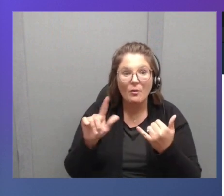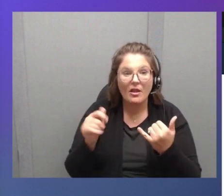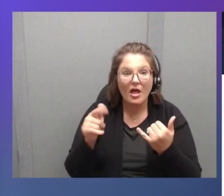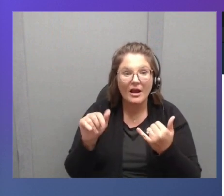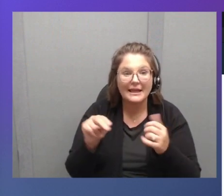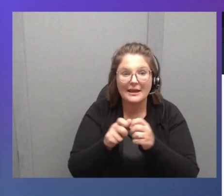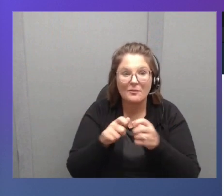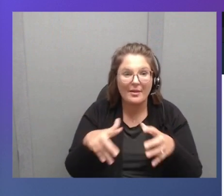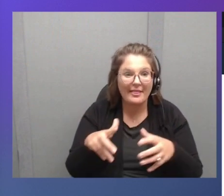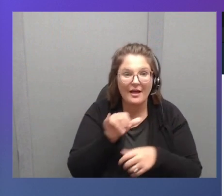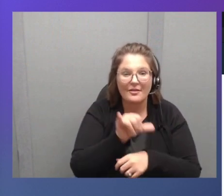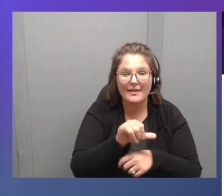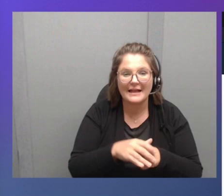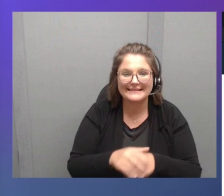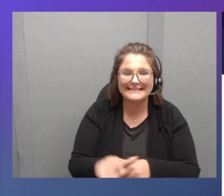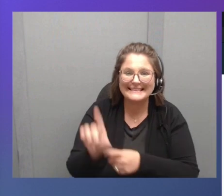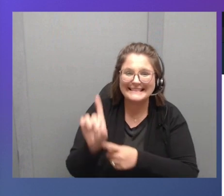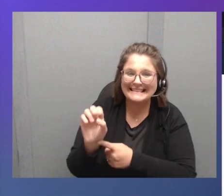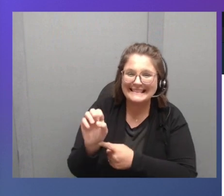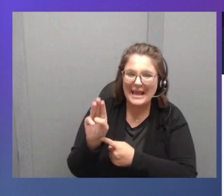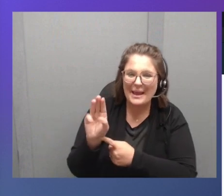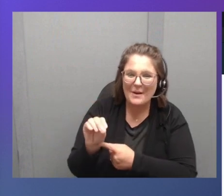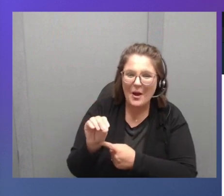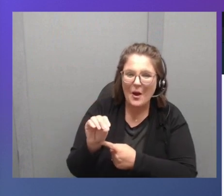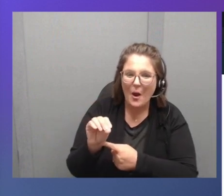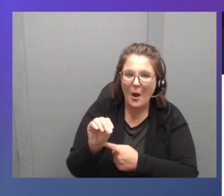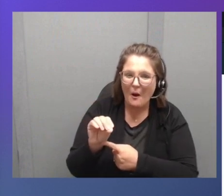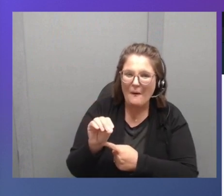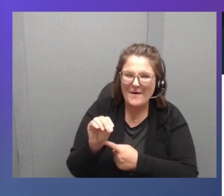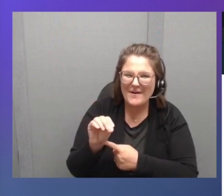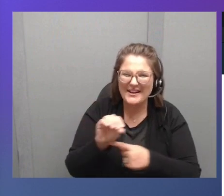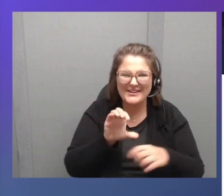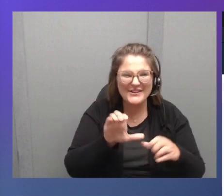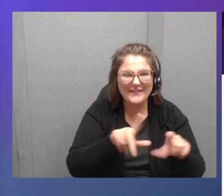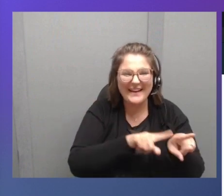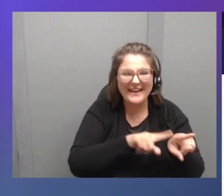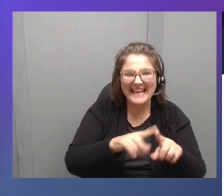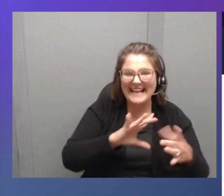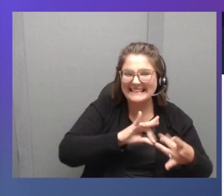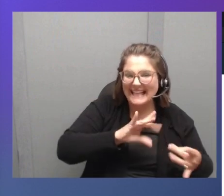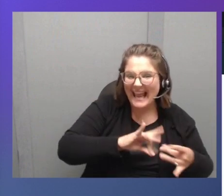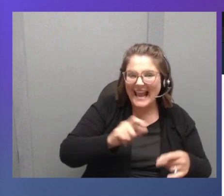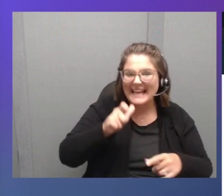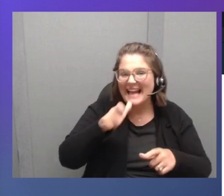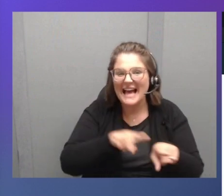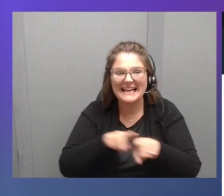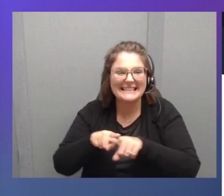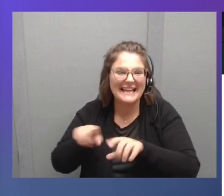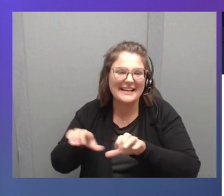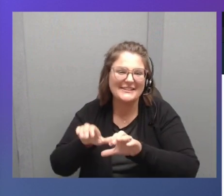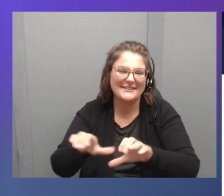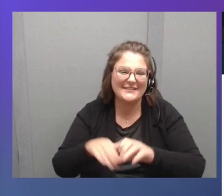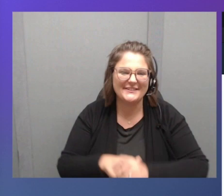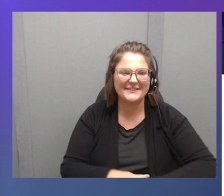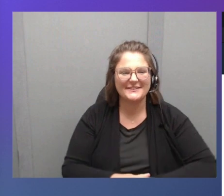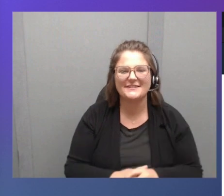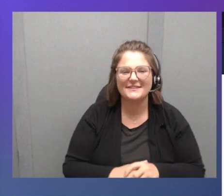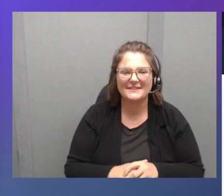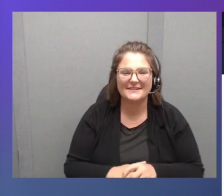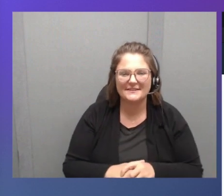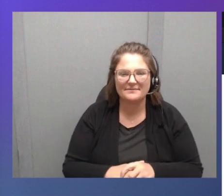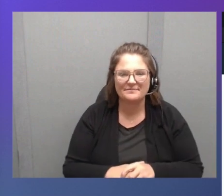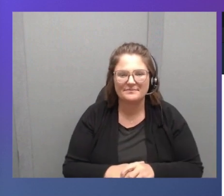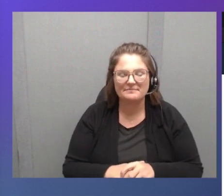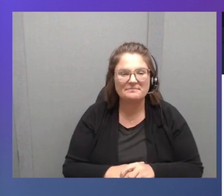Again, demo, please, do as I say, not as I do. No. See the opportunity to jump in. But yeah, I guess that would be a good call out